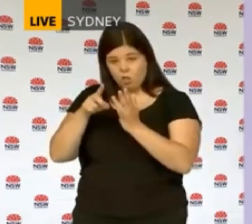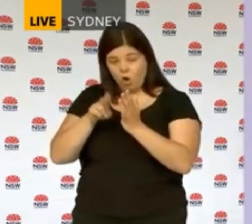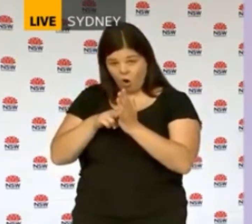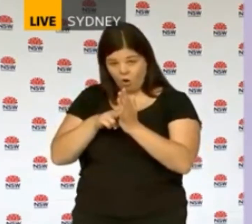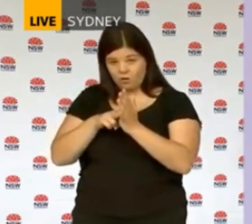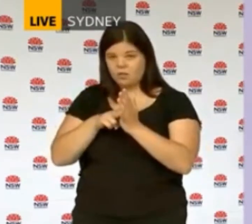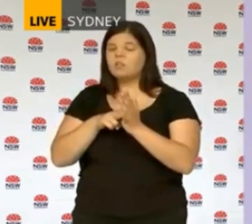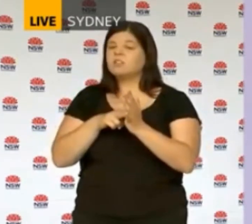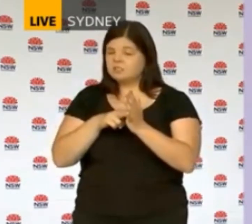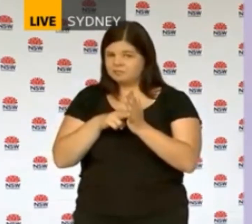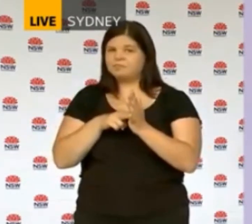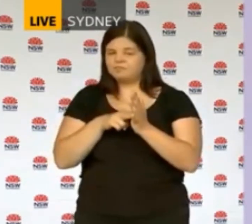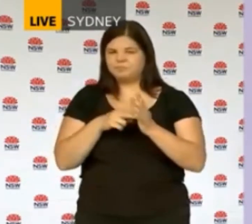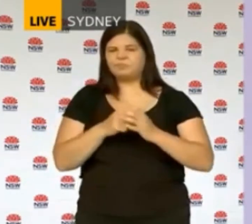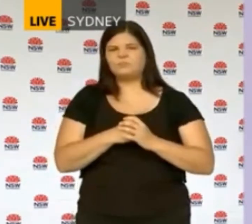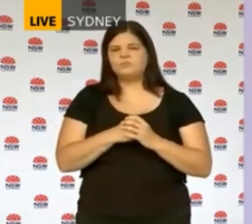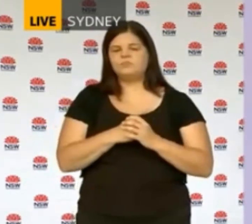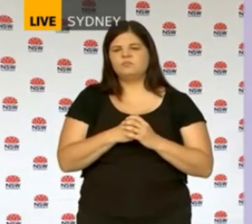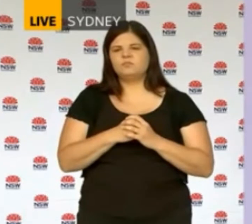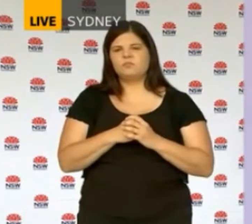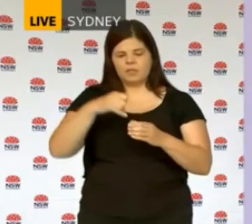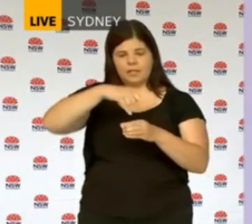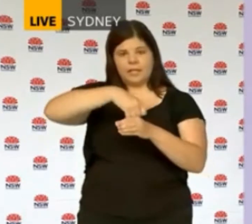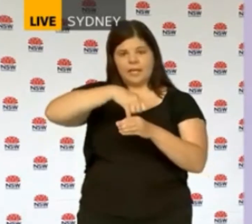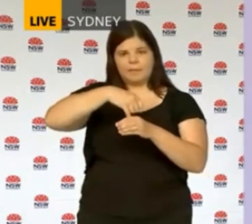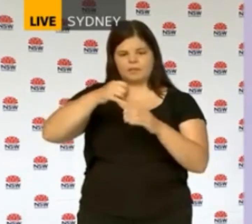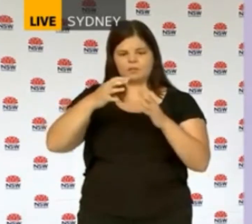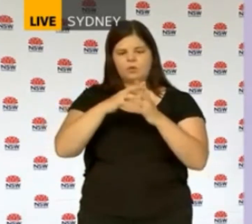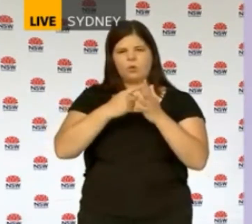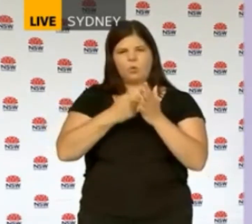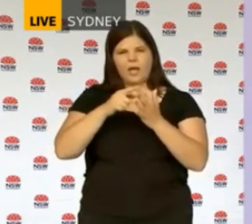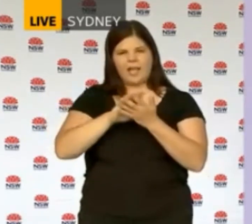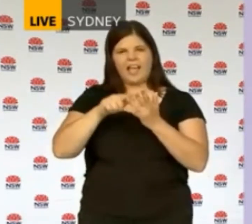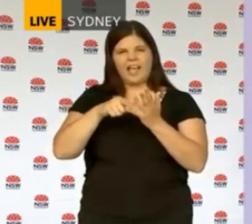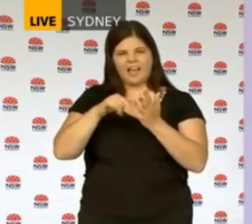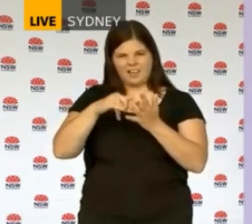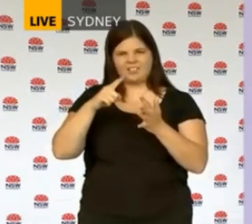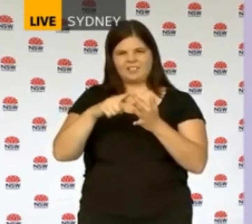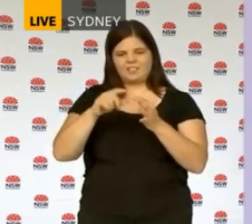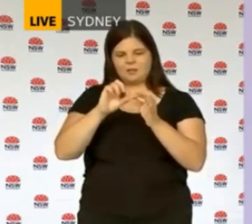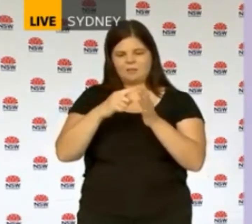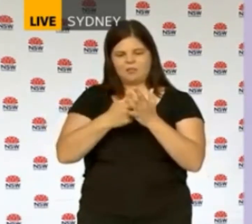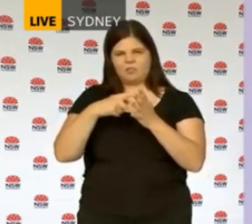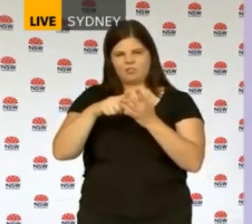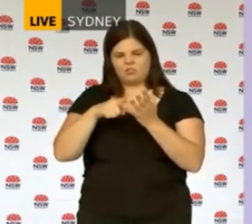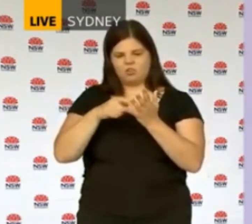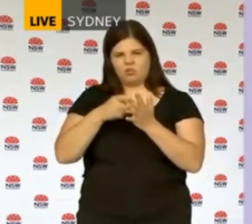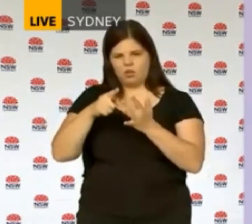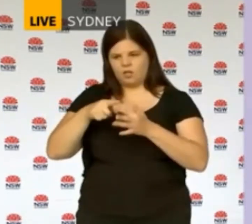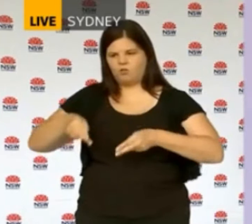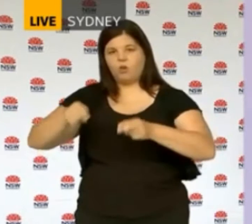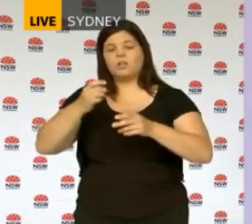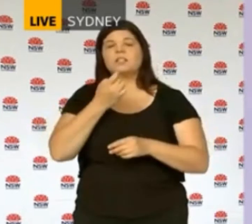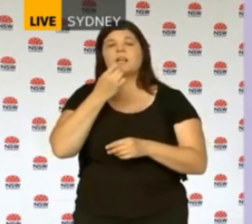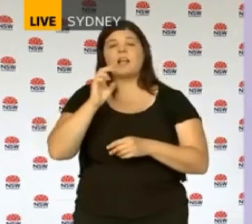and isolate until you have a negative result. The Chemist Warehouse on Barrenjoey Road on Sunday the 3rd of January